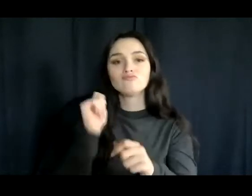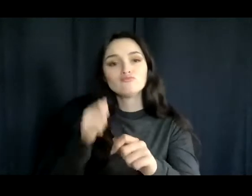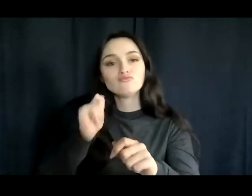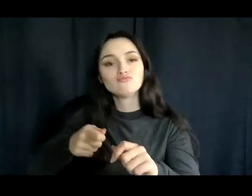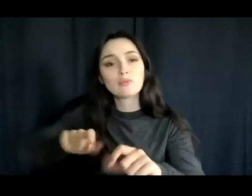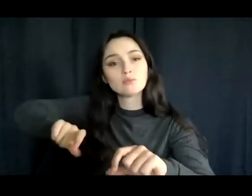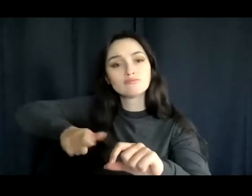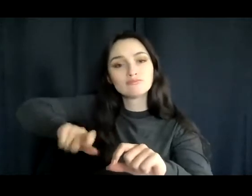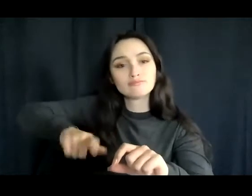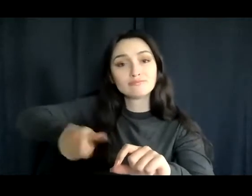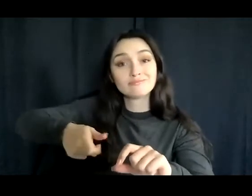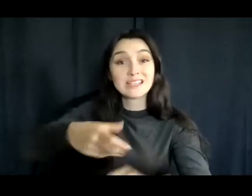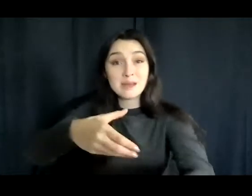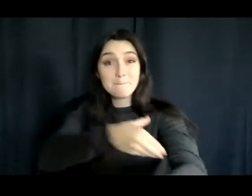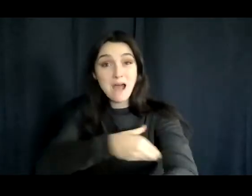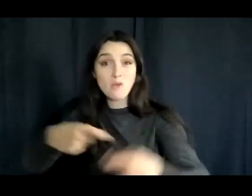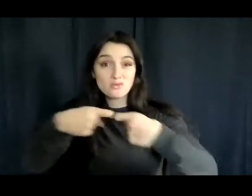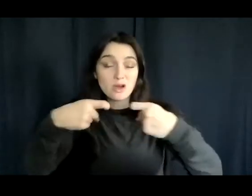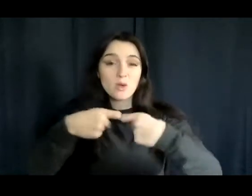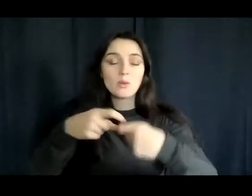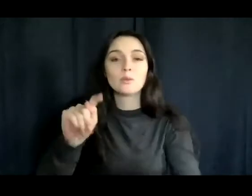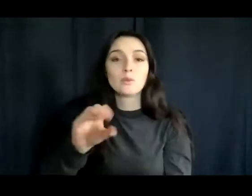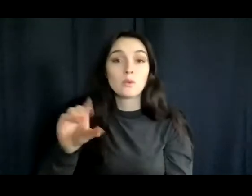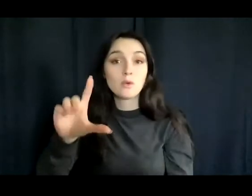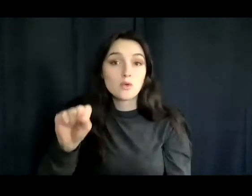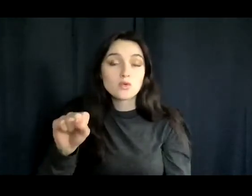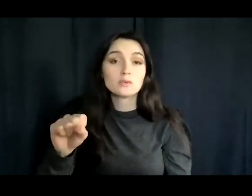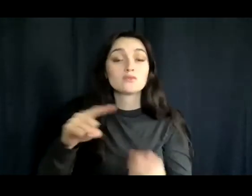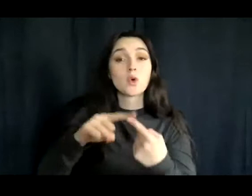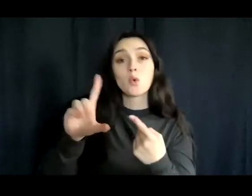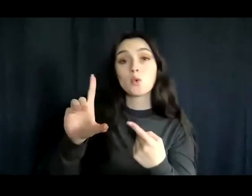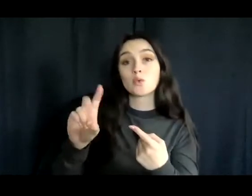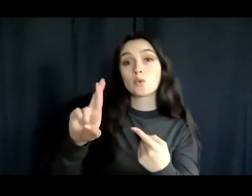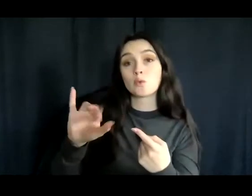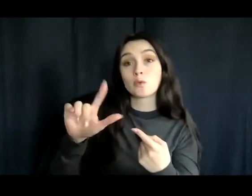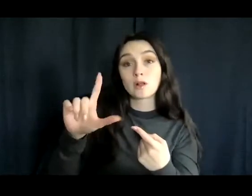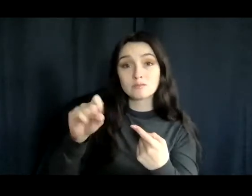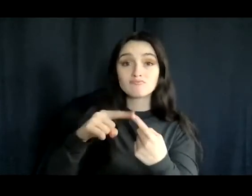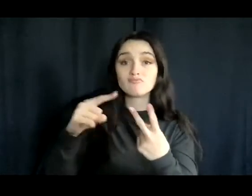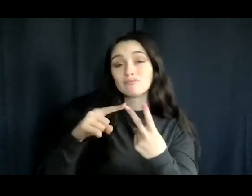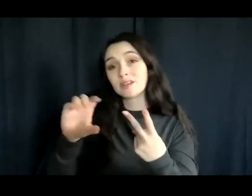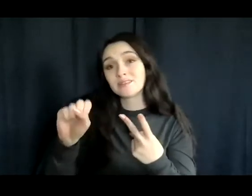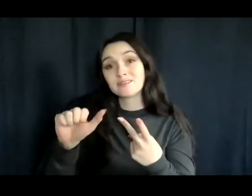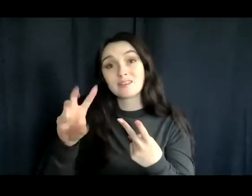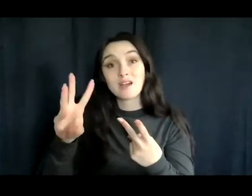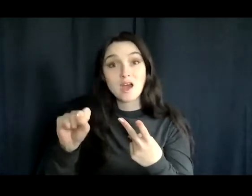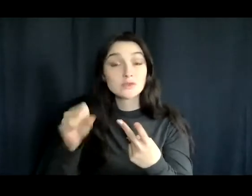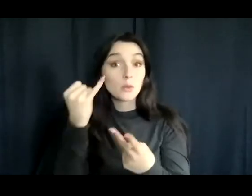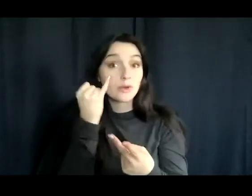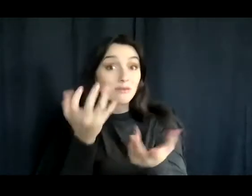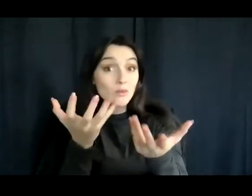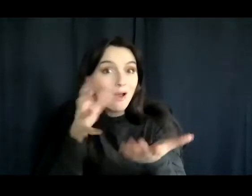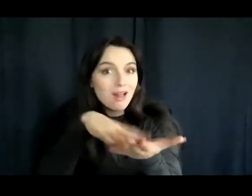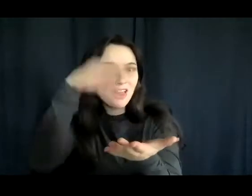screwdrivers to power tools like drills and saws. So if you want to learn how to use some of